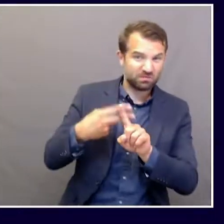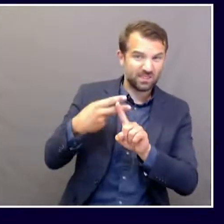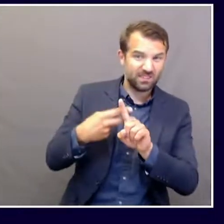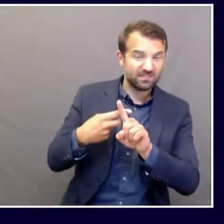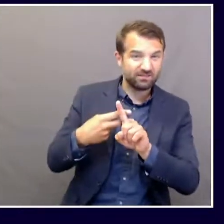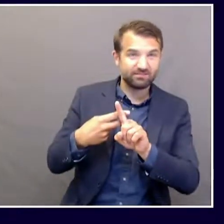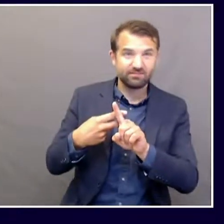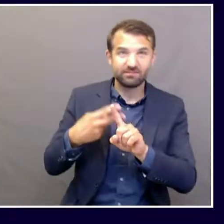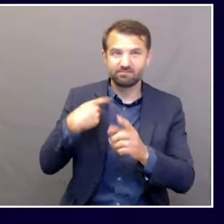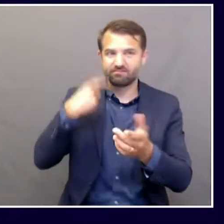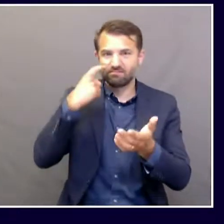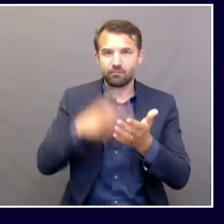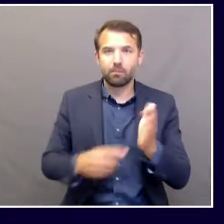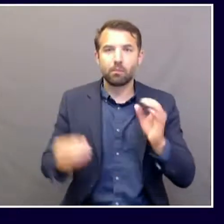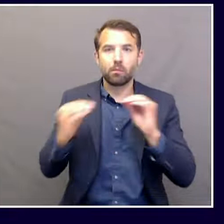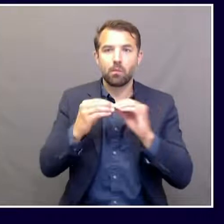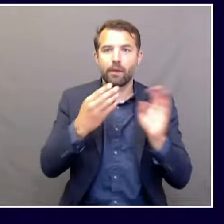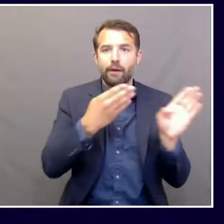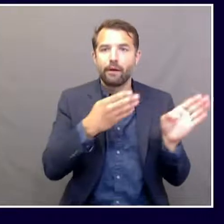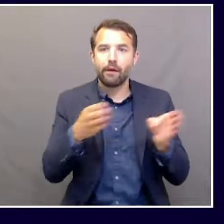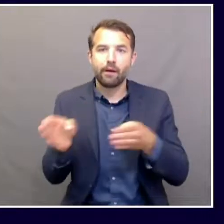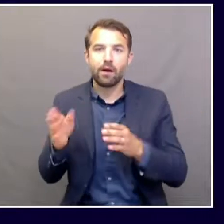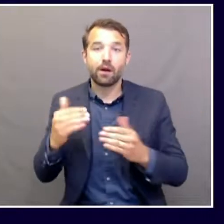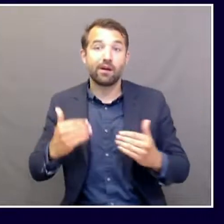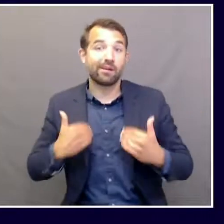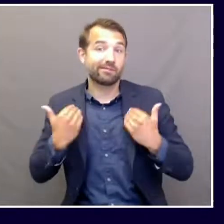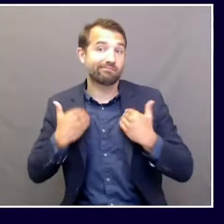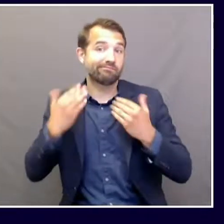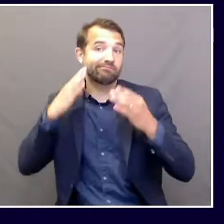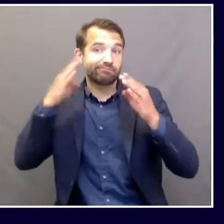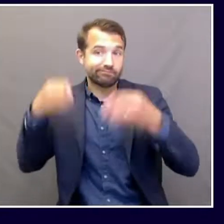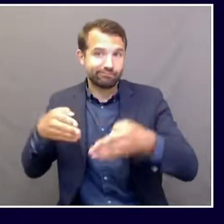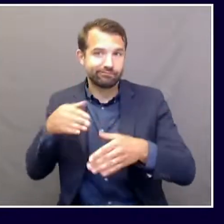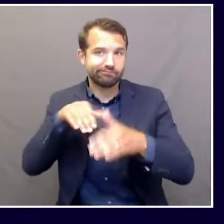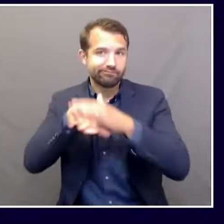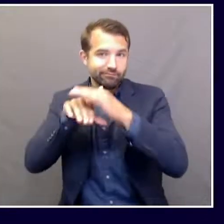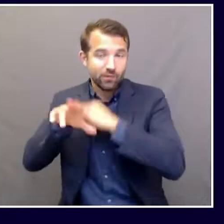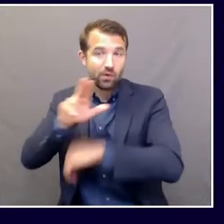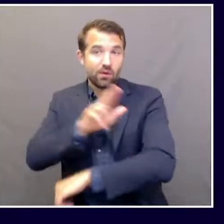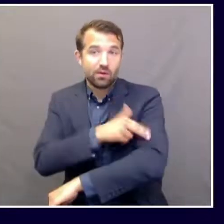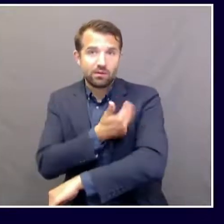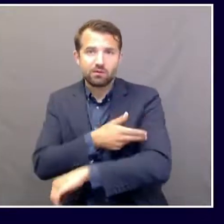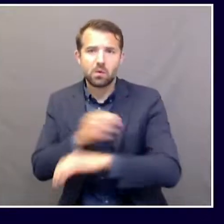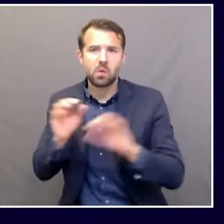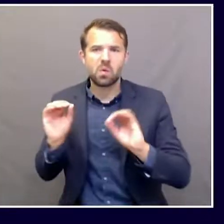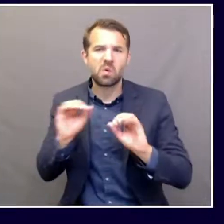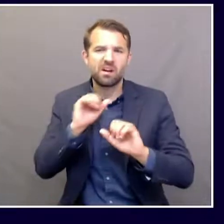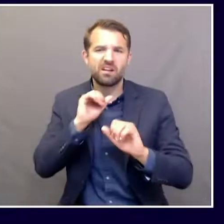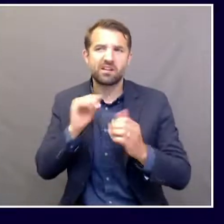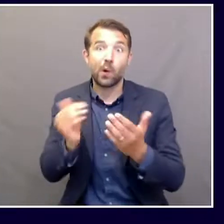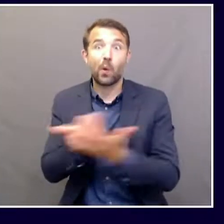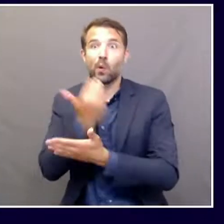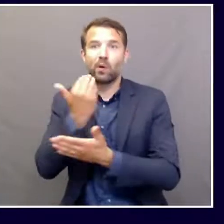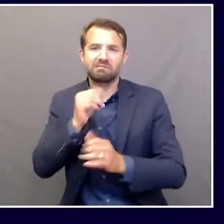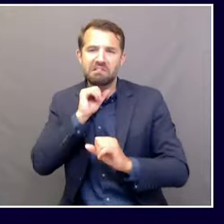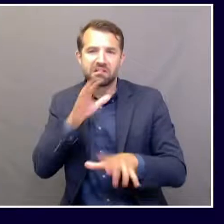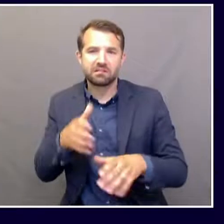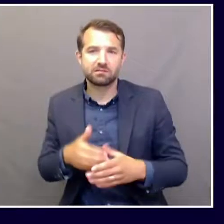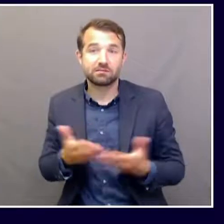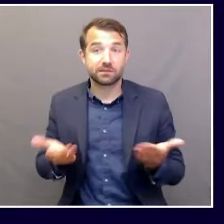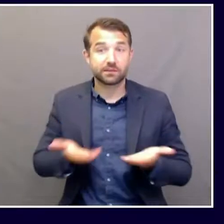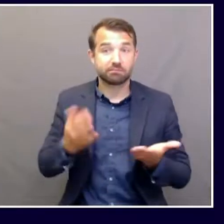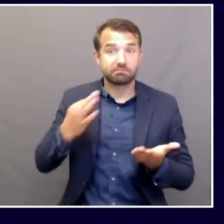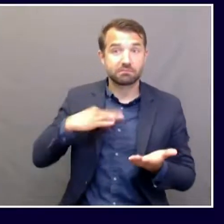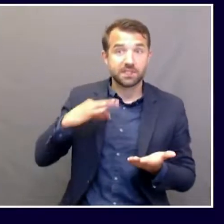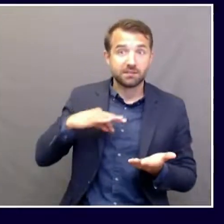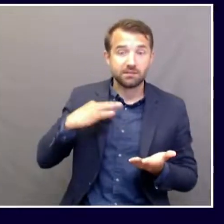not anything new since that time. But to recap it, what we've seen as a state, as well as what health systems have reported, is